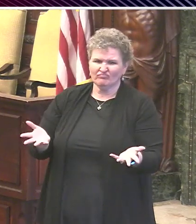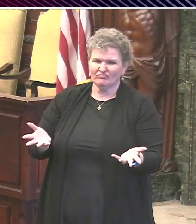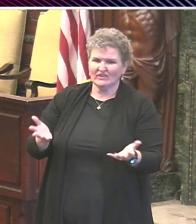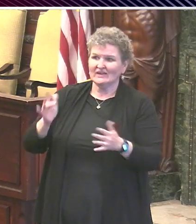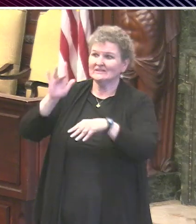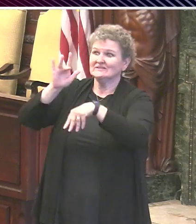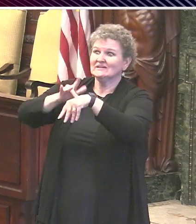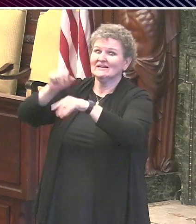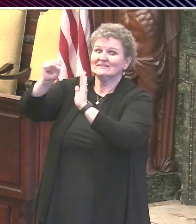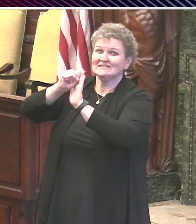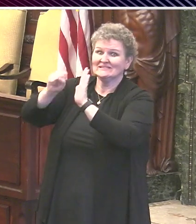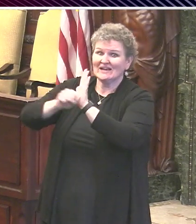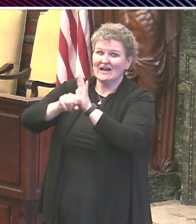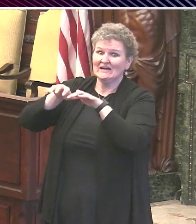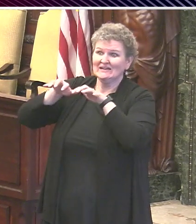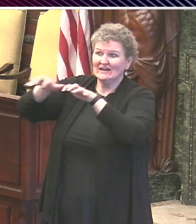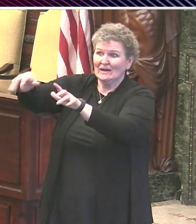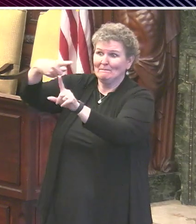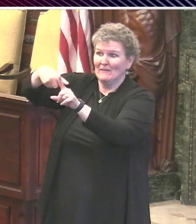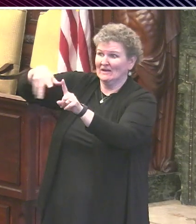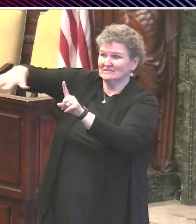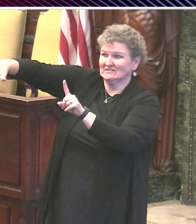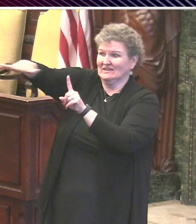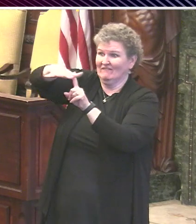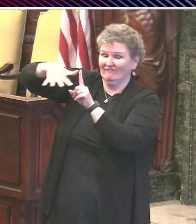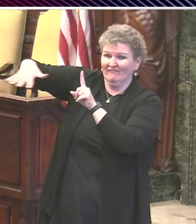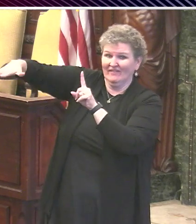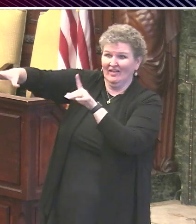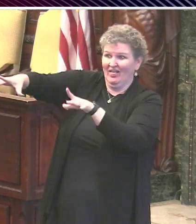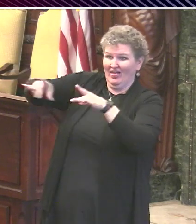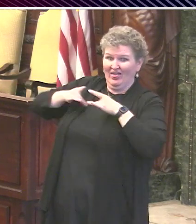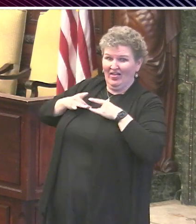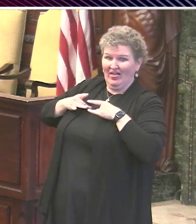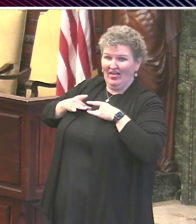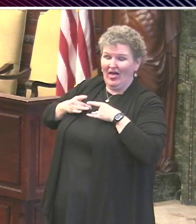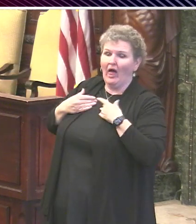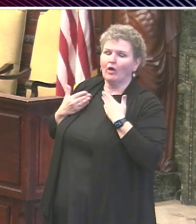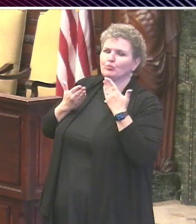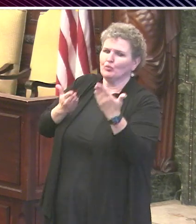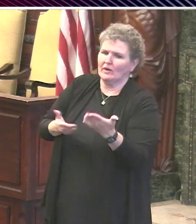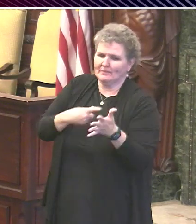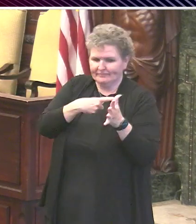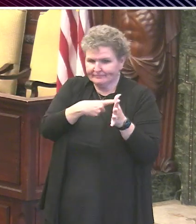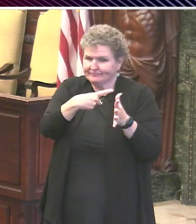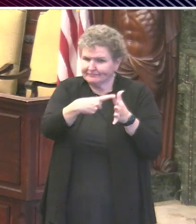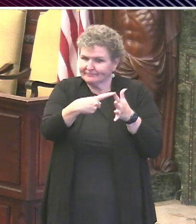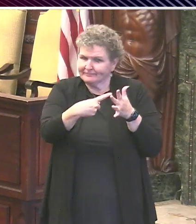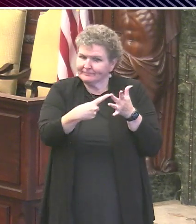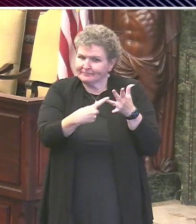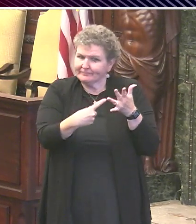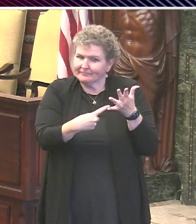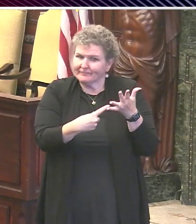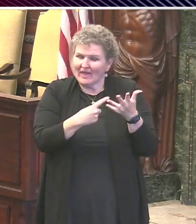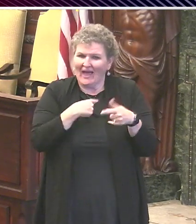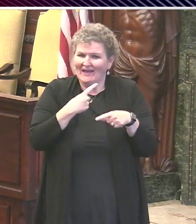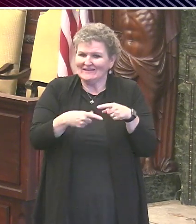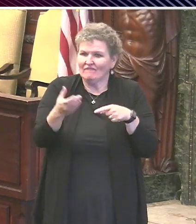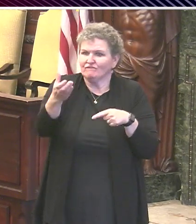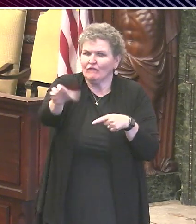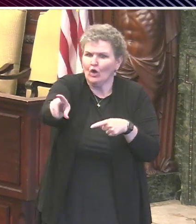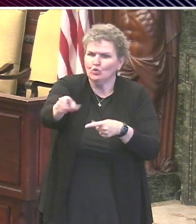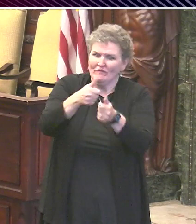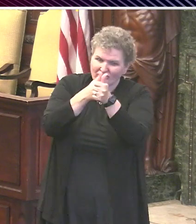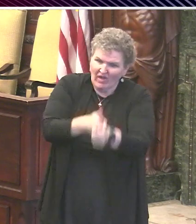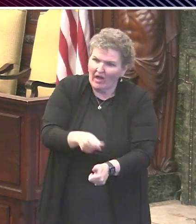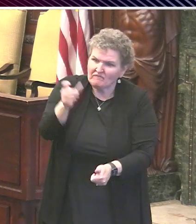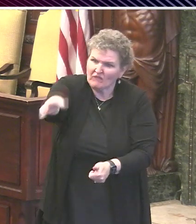they quarantine for 14 days. It's something we don't really have the mechanism to enforce, and so we're simply asking people to do that.